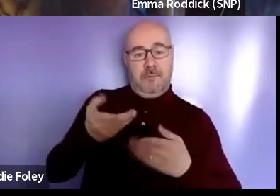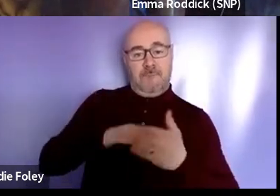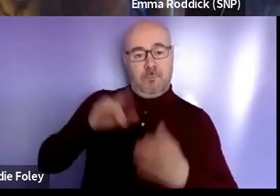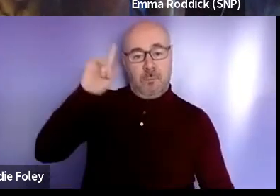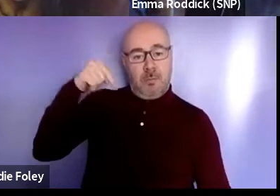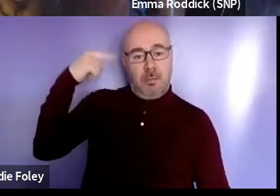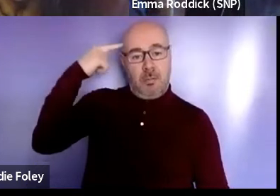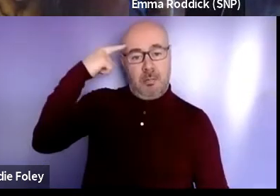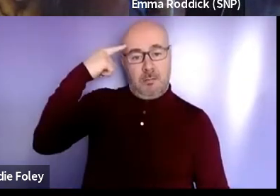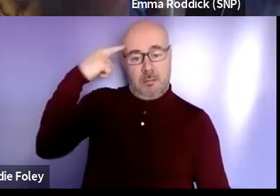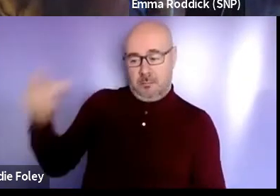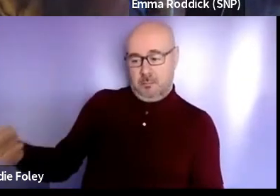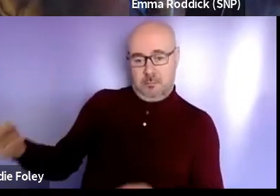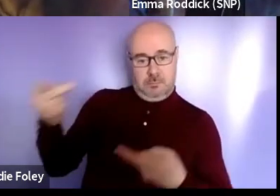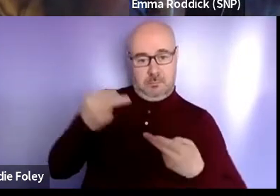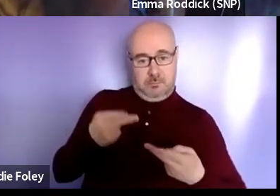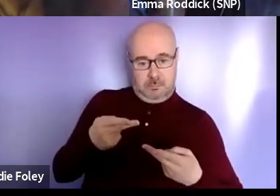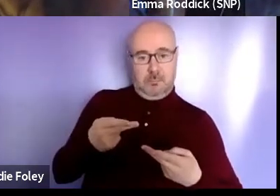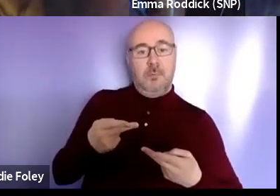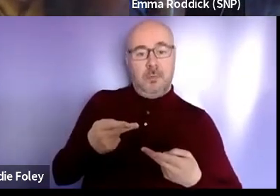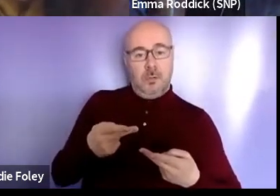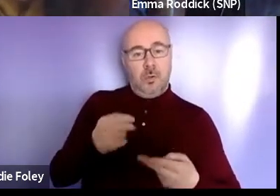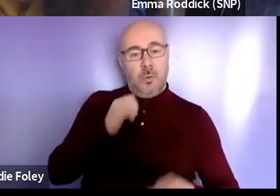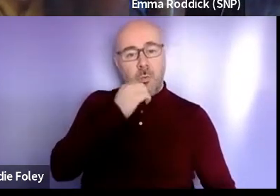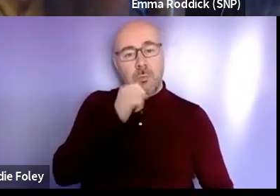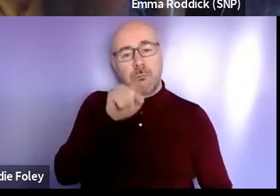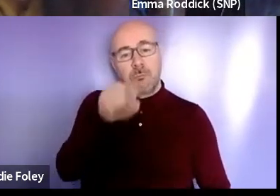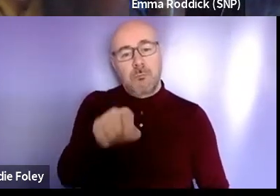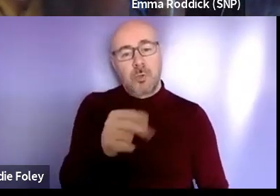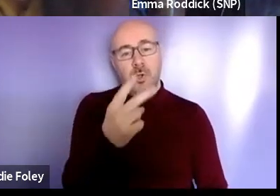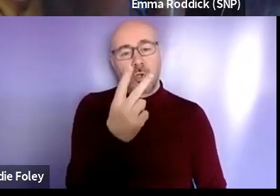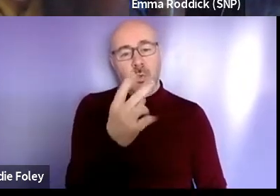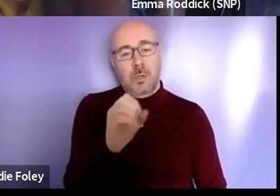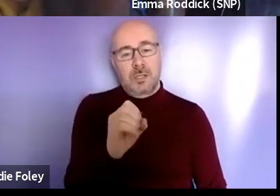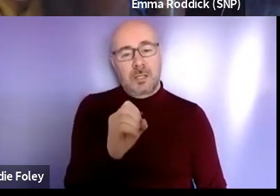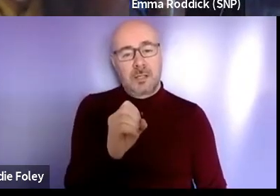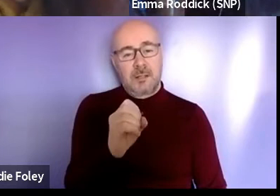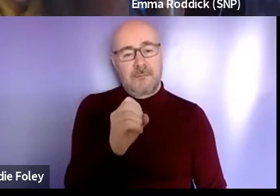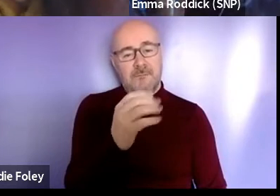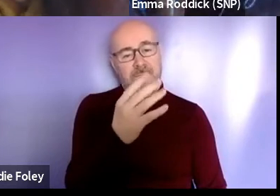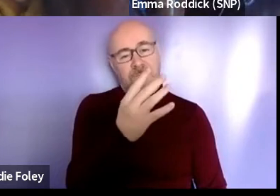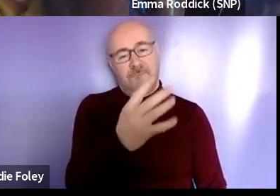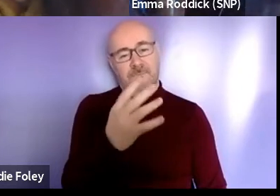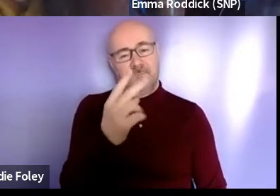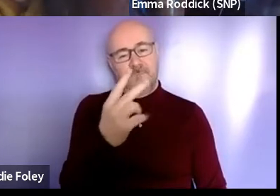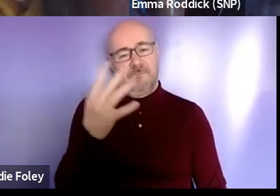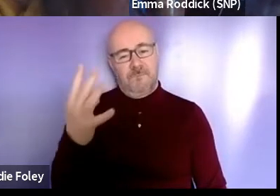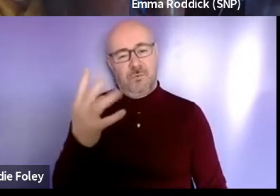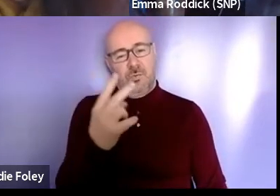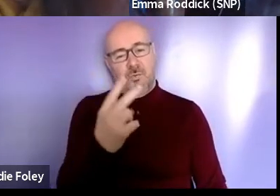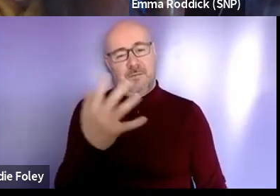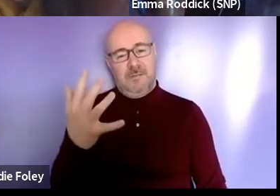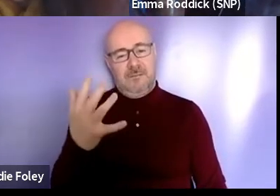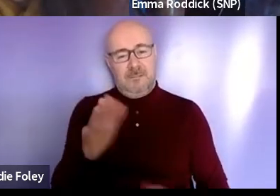2024, 2025 before all the powers that the Parliament's had. That will be 15 years it's taken to get the social security system up and